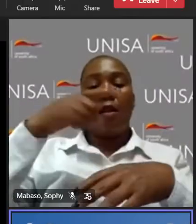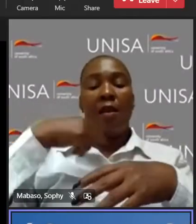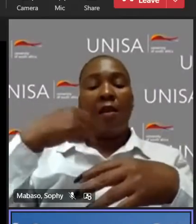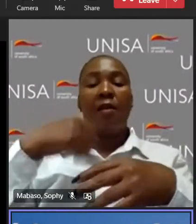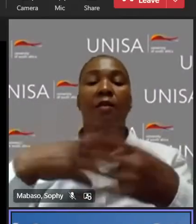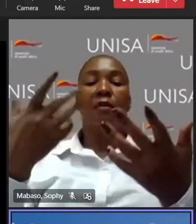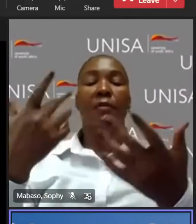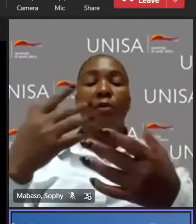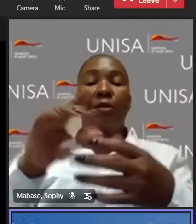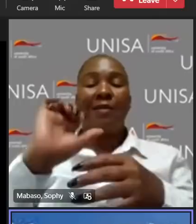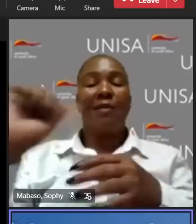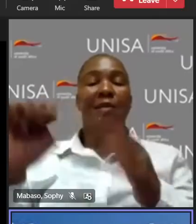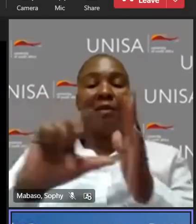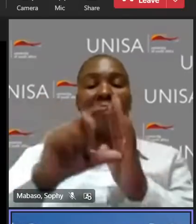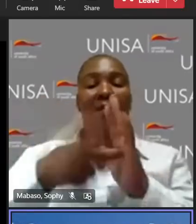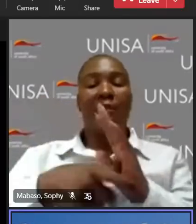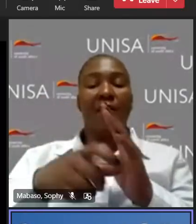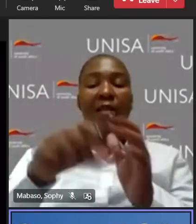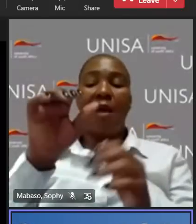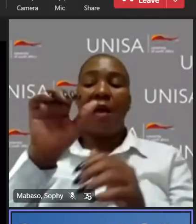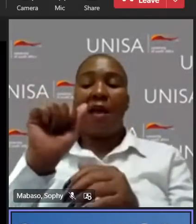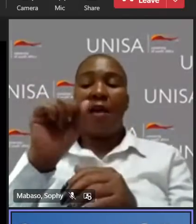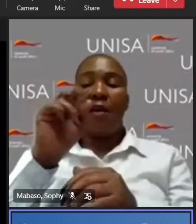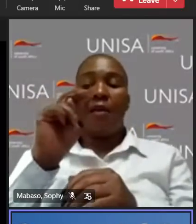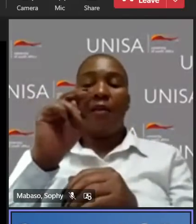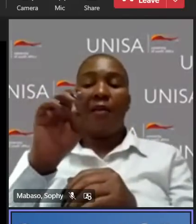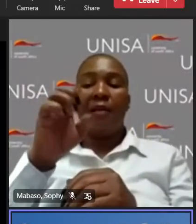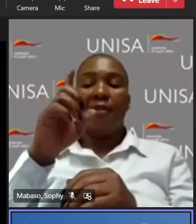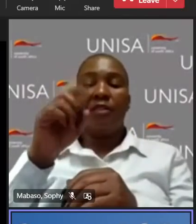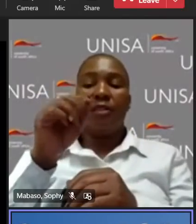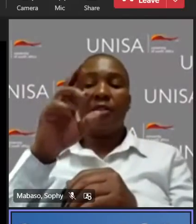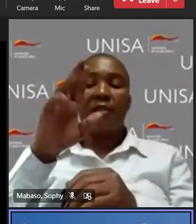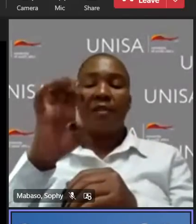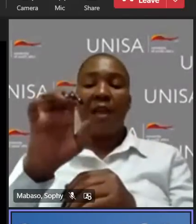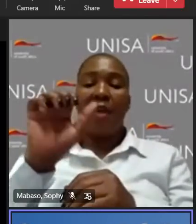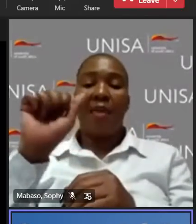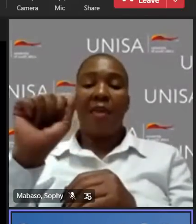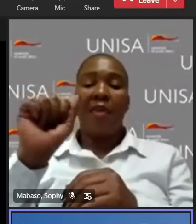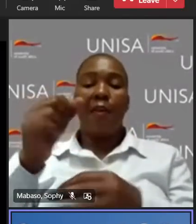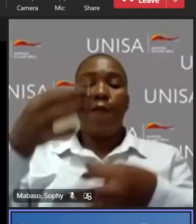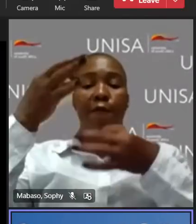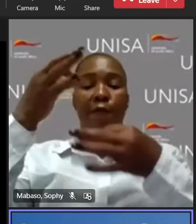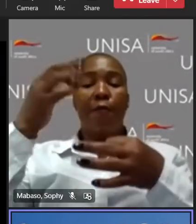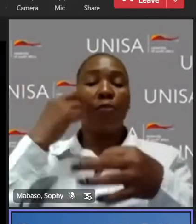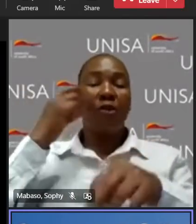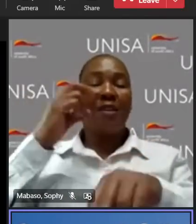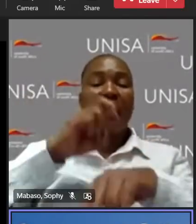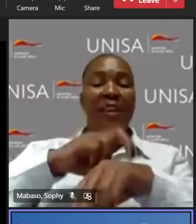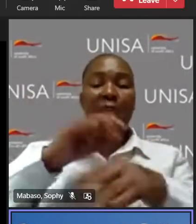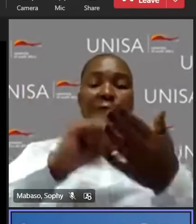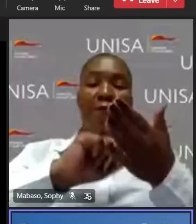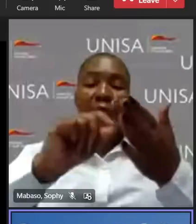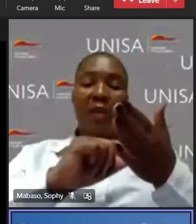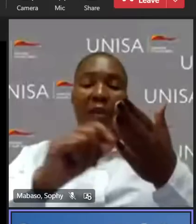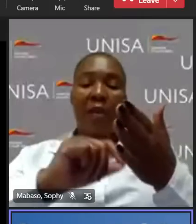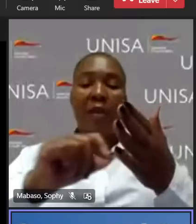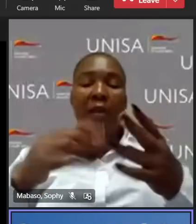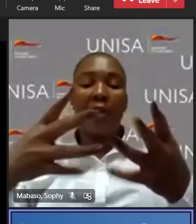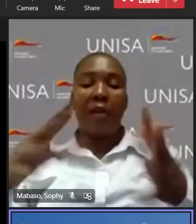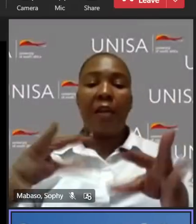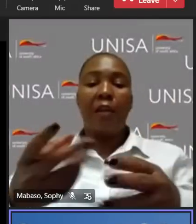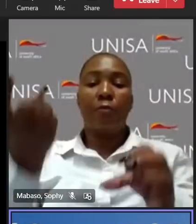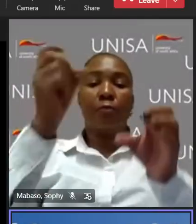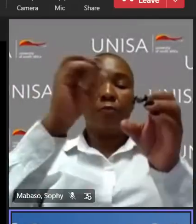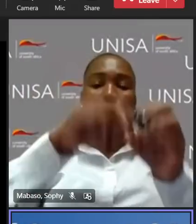an Annex A form that needs to be completed by the student, and it must also be uploaded on